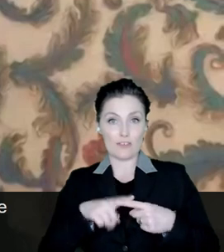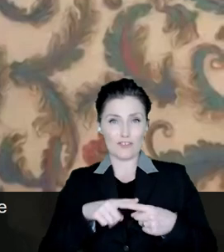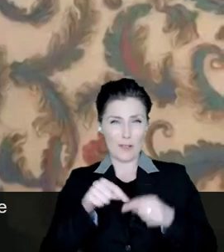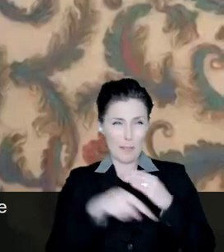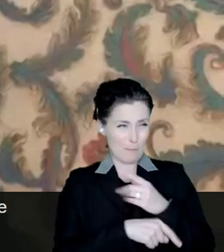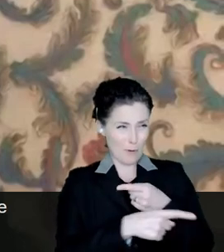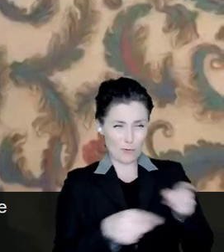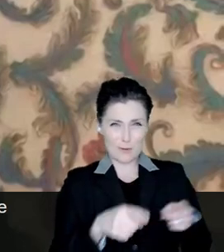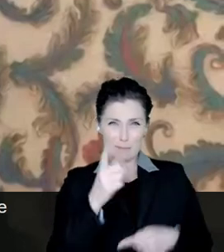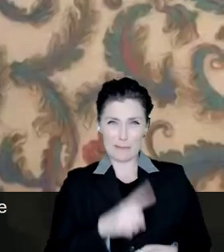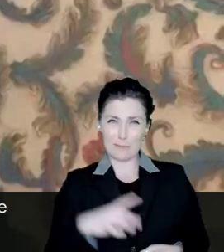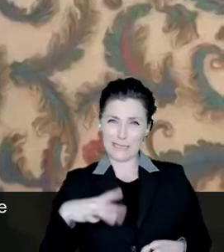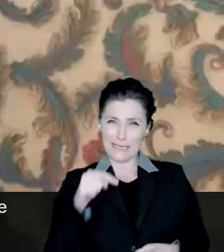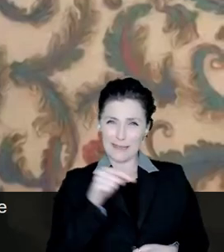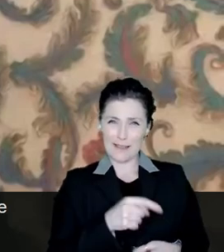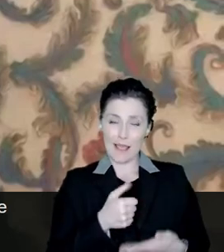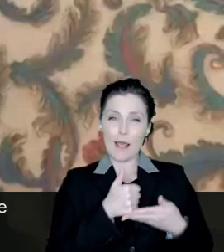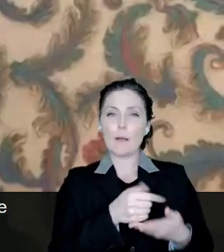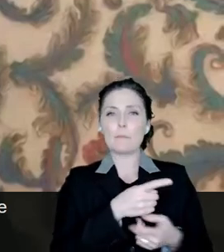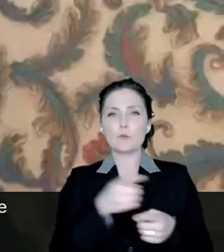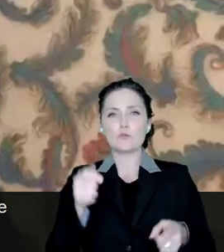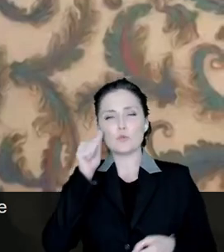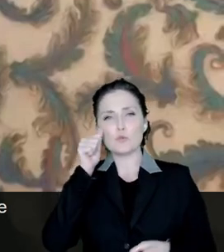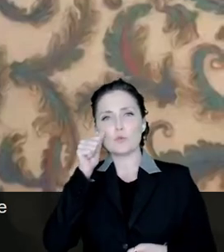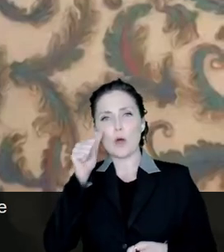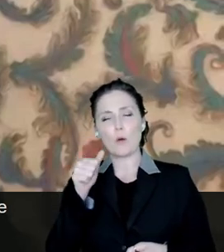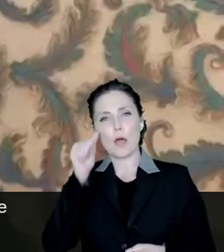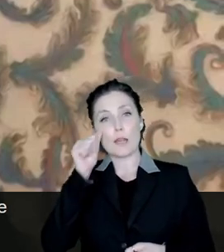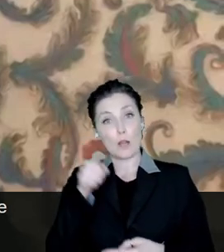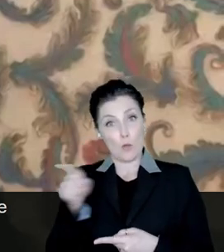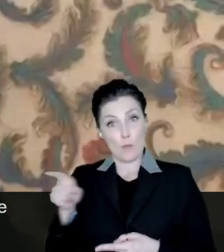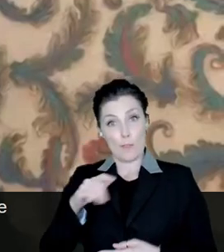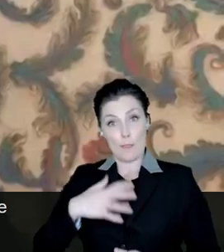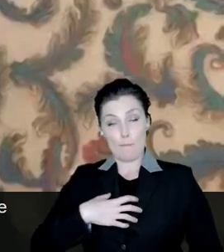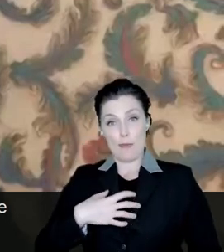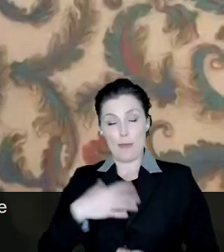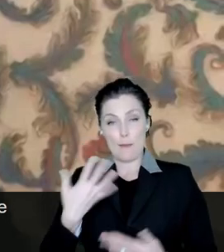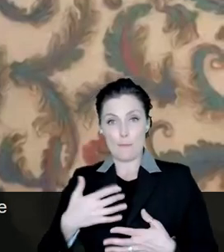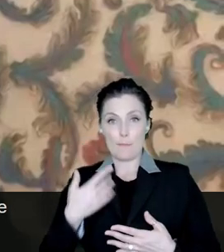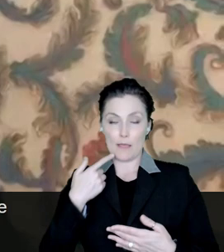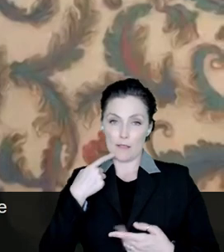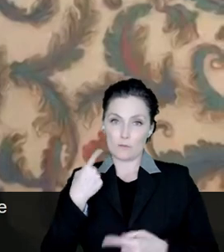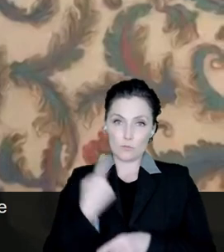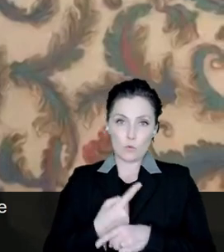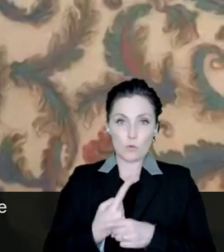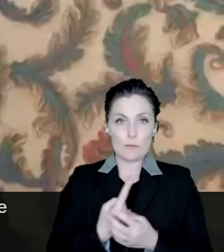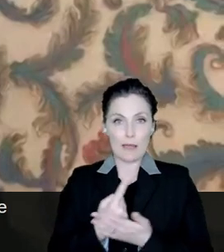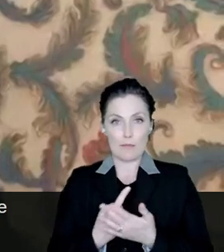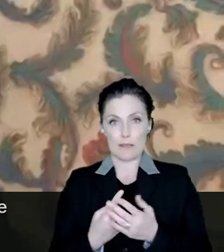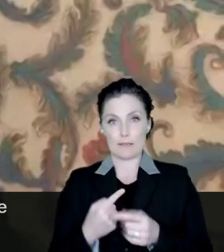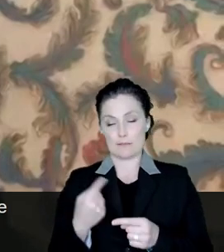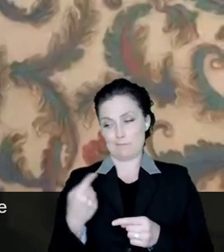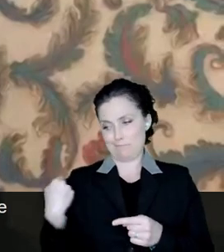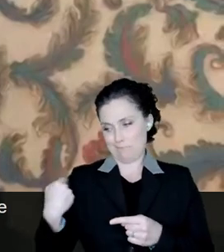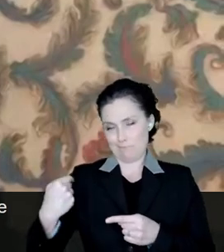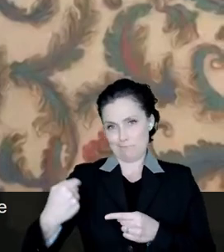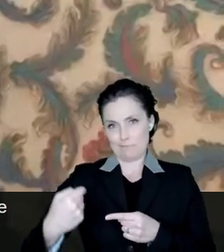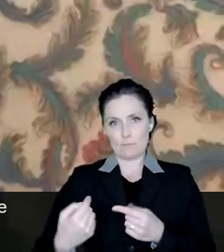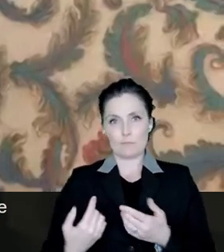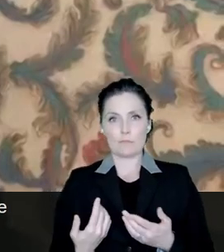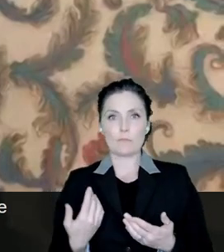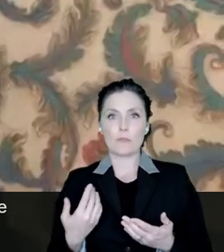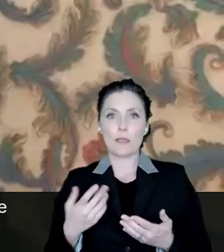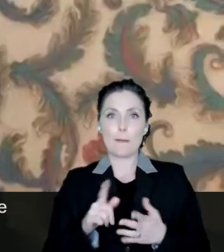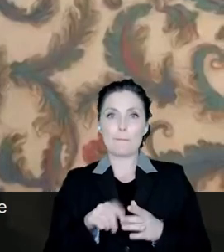We've had, and you know, and I know that the mayor has spoken about this in the last couple of days, about the whole levelling